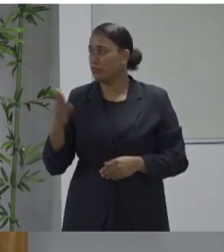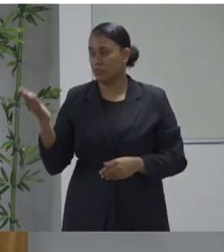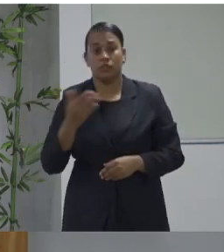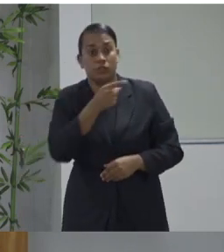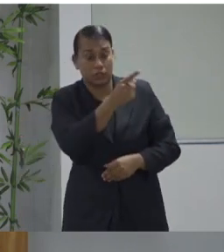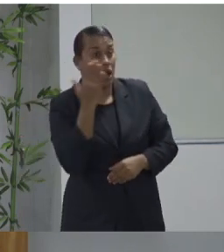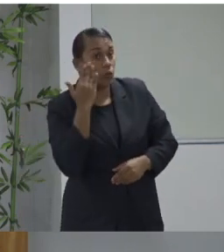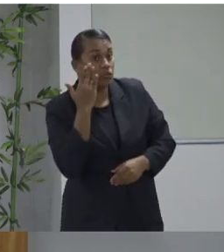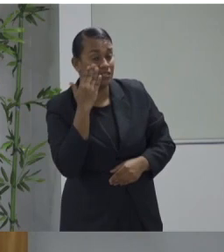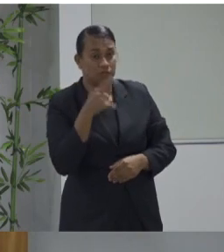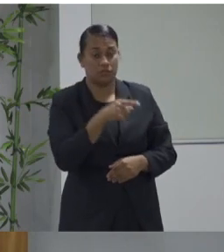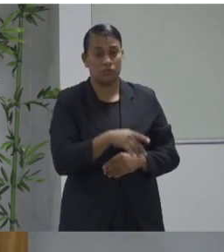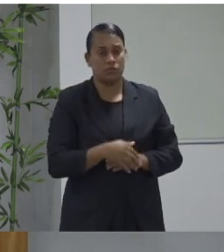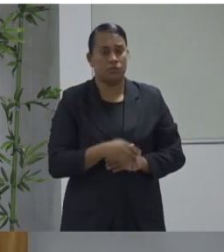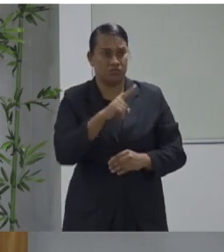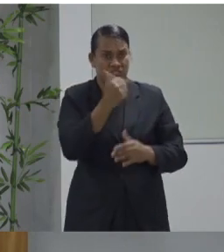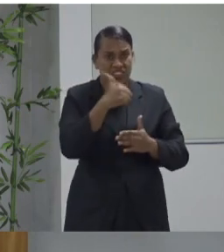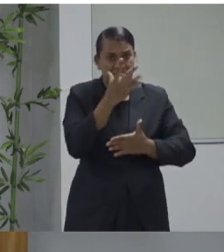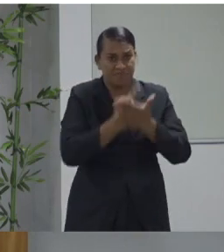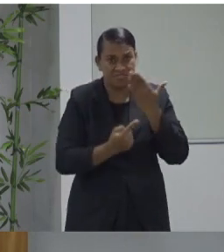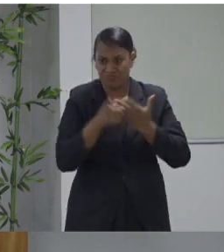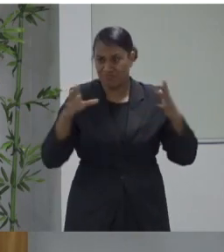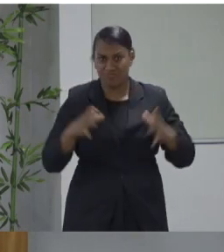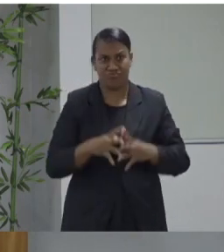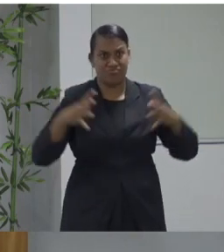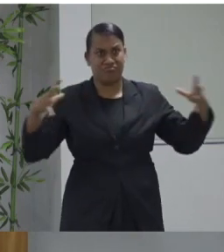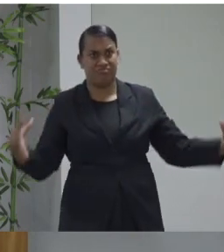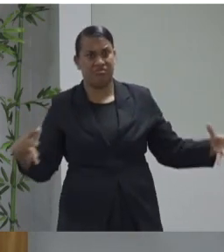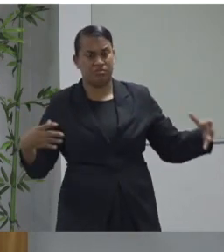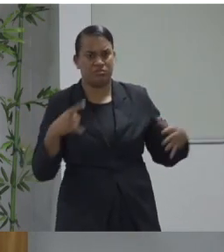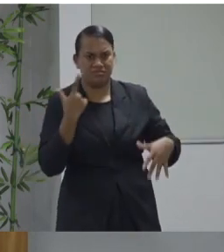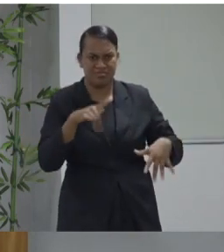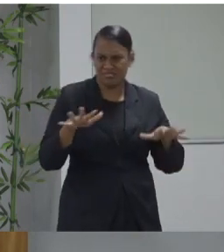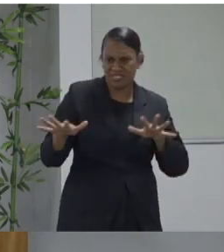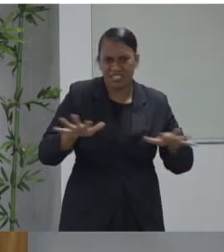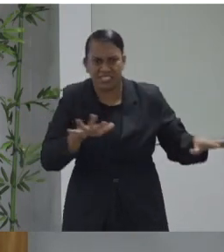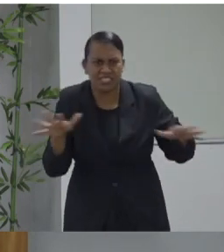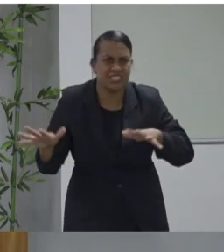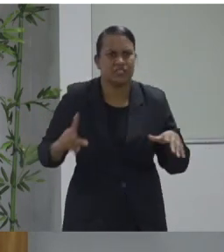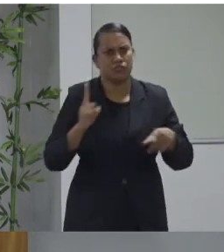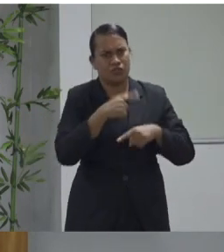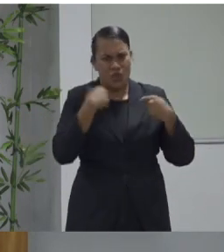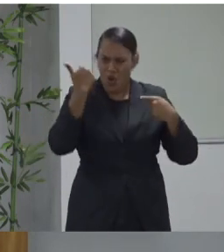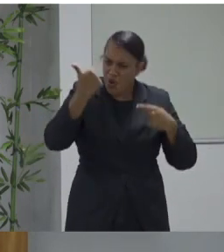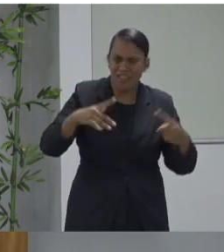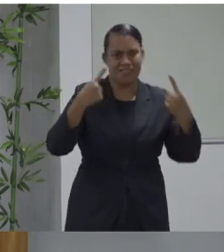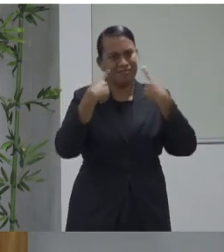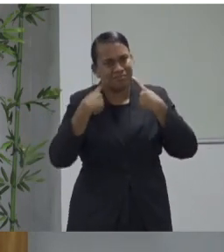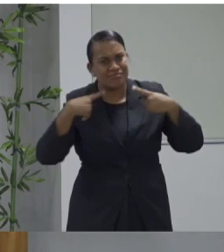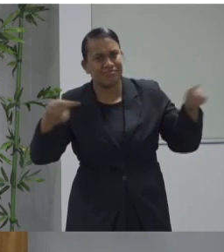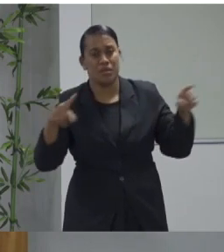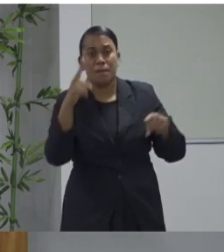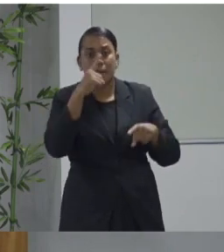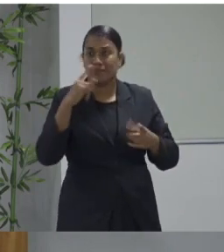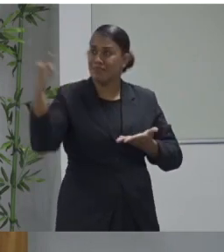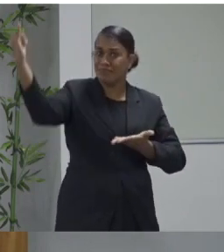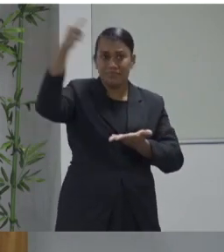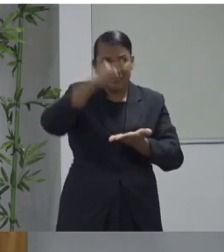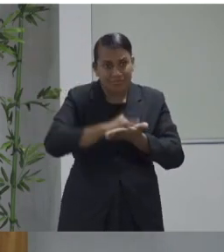very dynamic situation. We had given instructions that all those traveling back into the country, irrespective of where you came